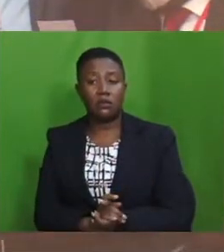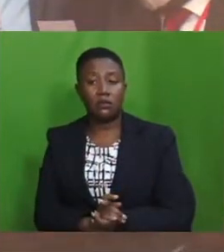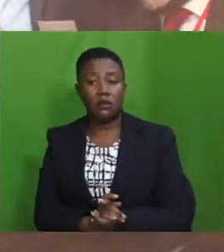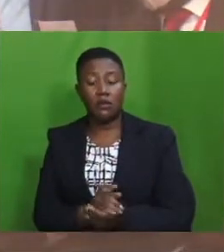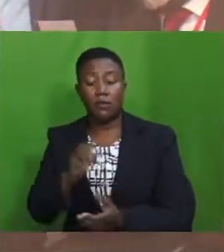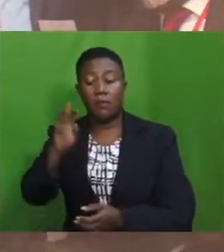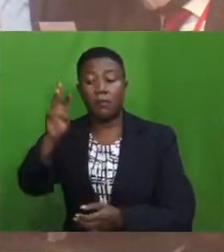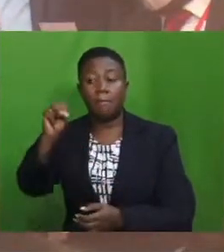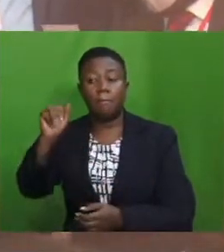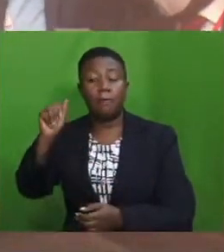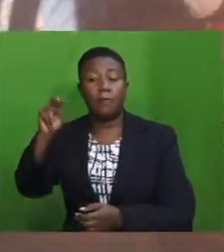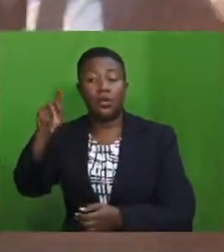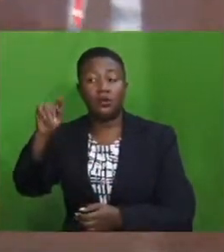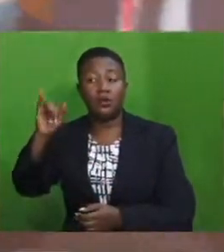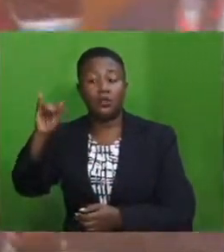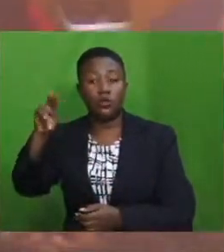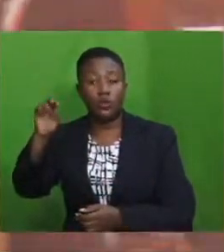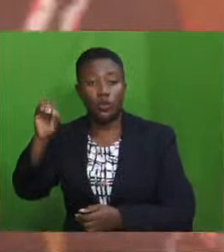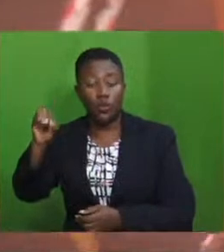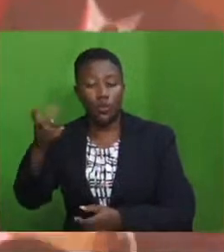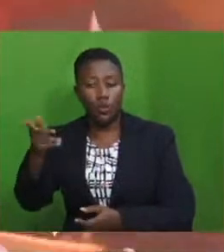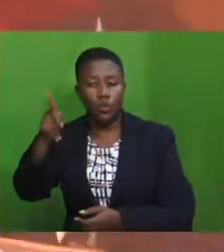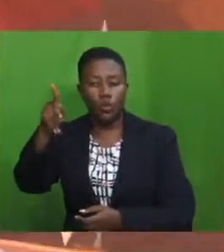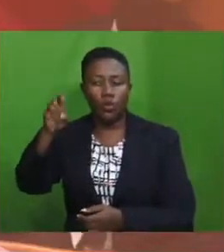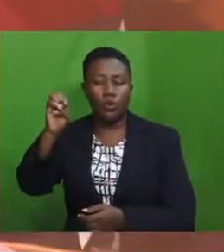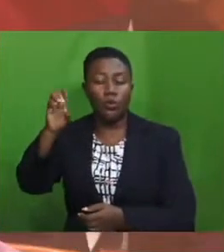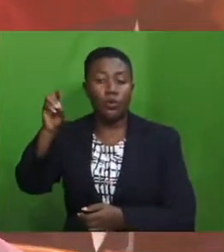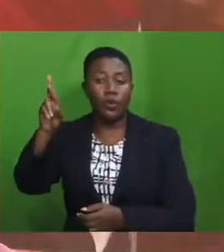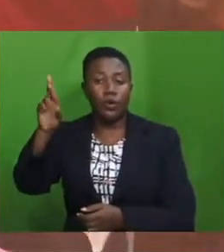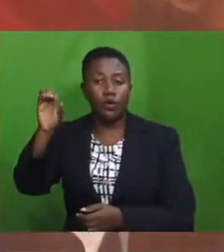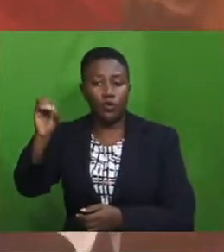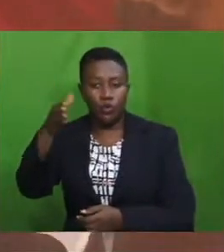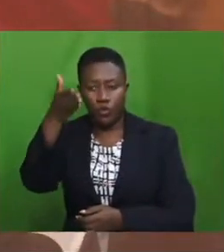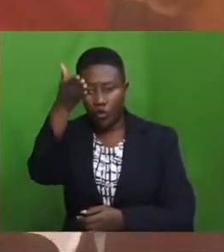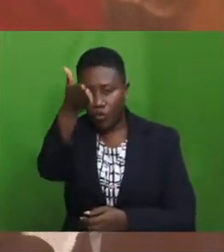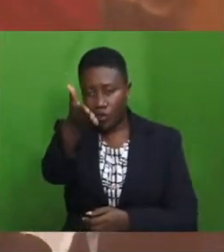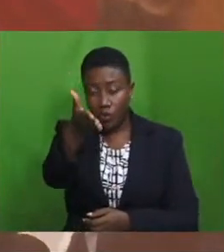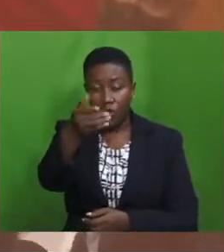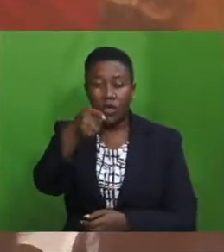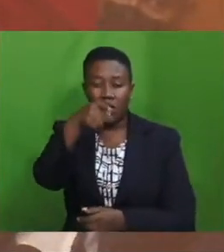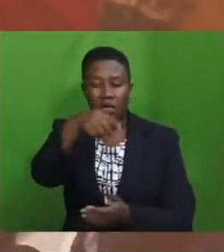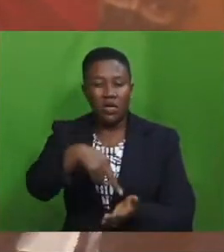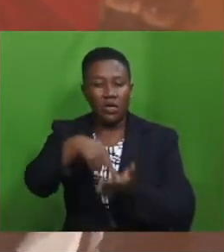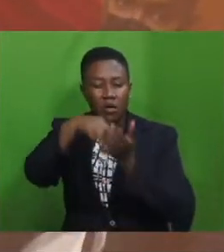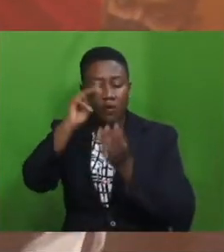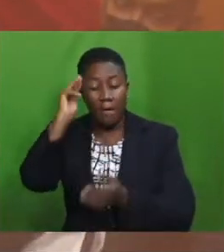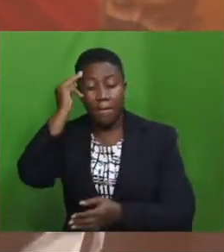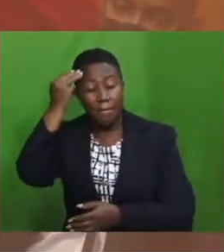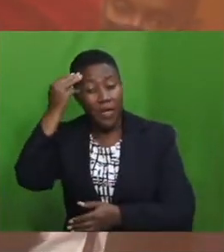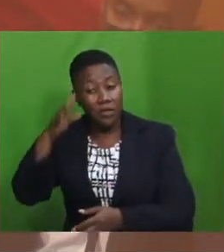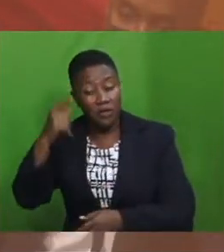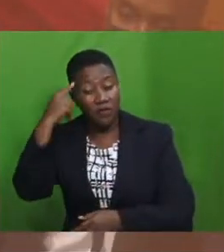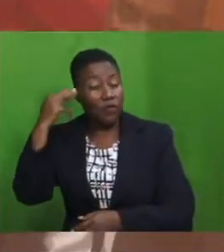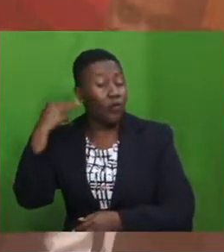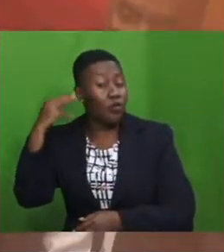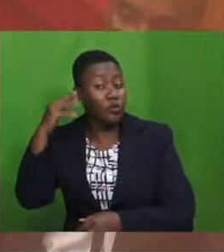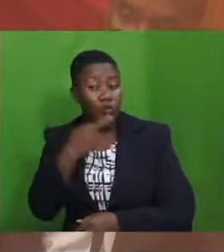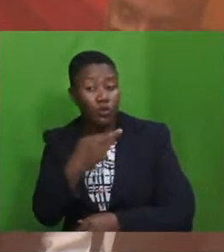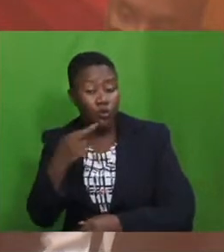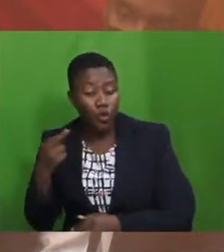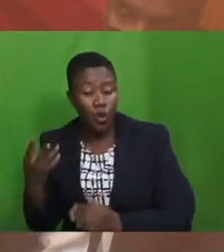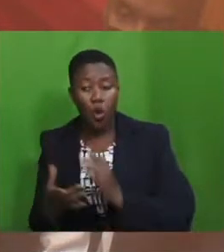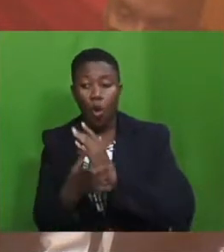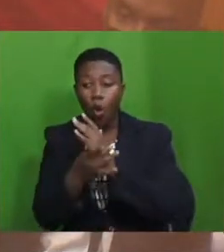Diamantino Pedro Azevedo, Minister of Mineral Resources, Oil and Gas.